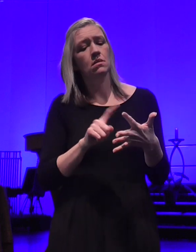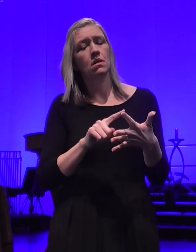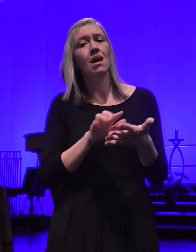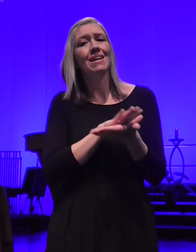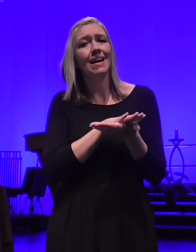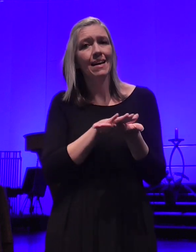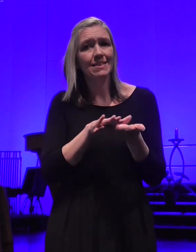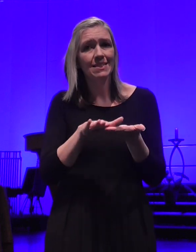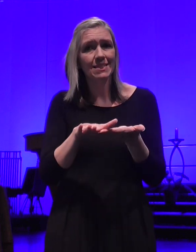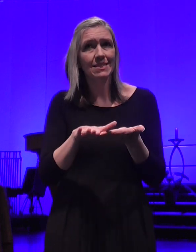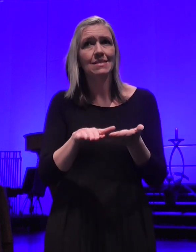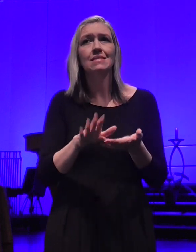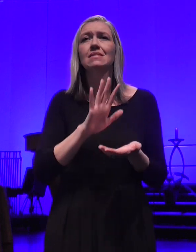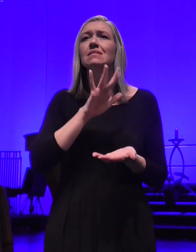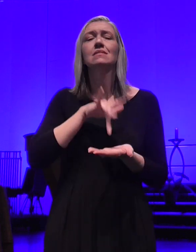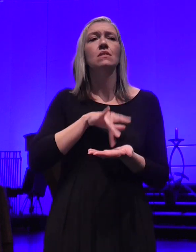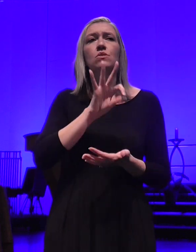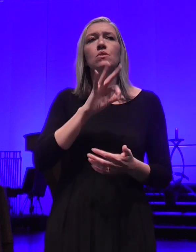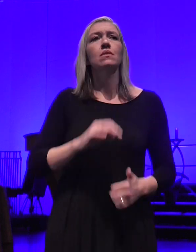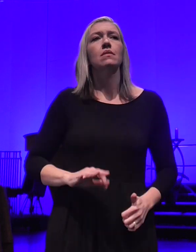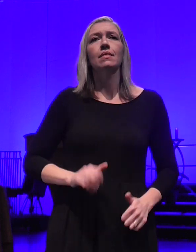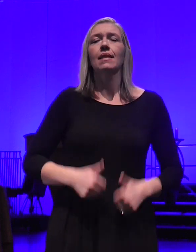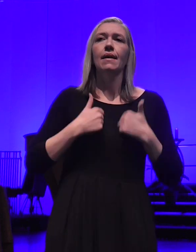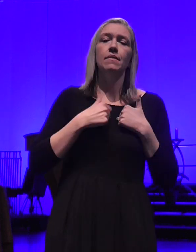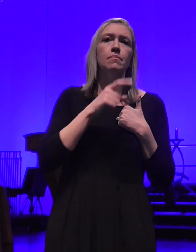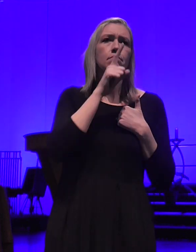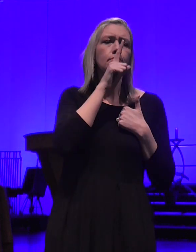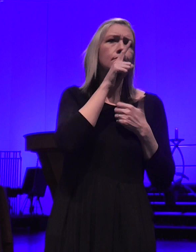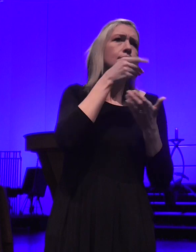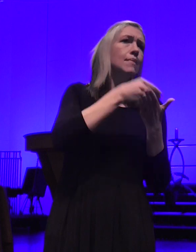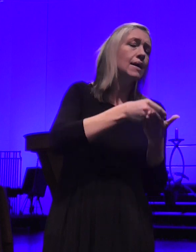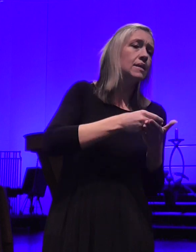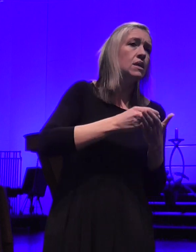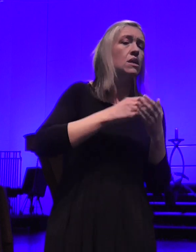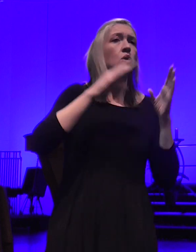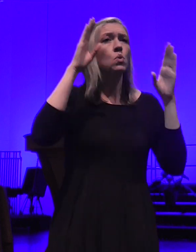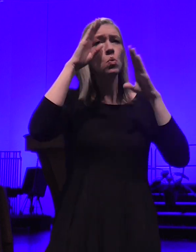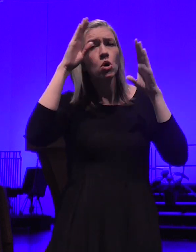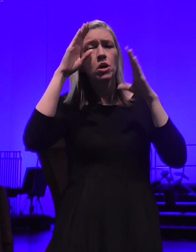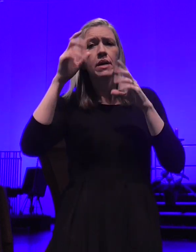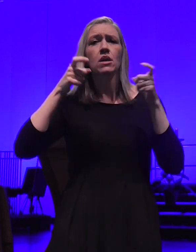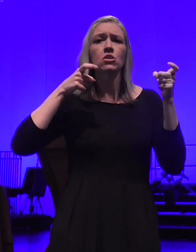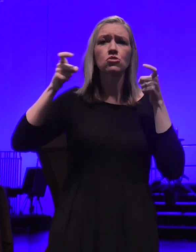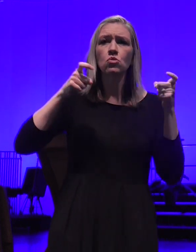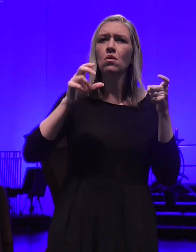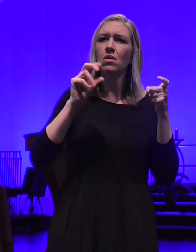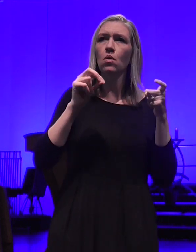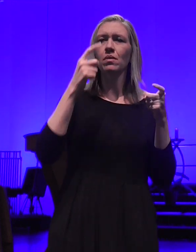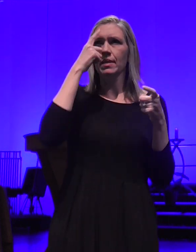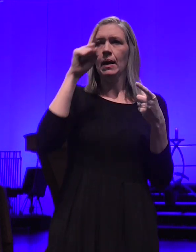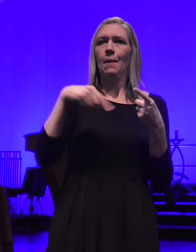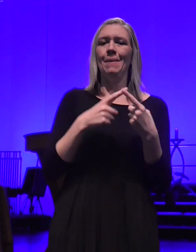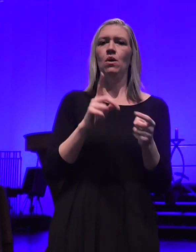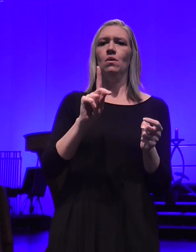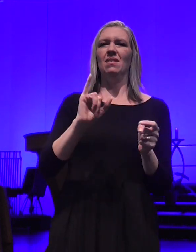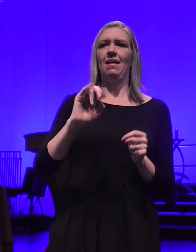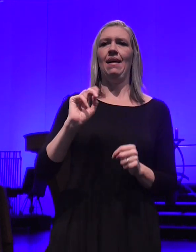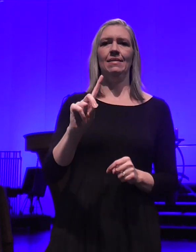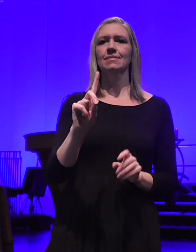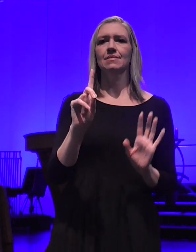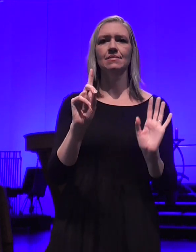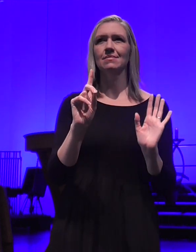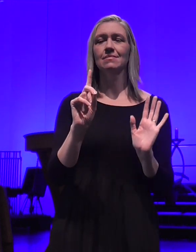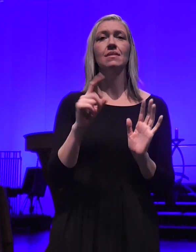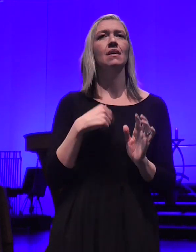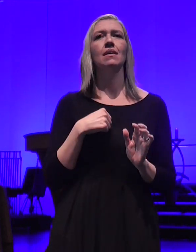Kindness, center your life not on money, not on worry, not on control, but being kind. I've regretted a lot